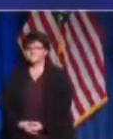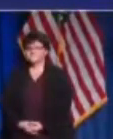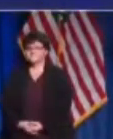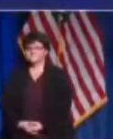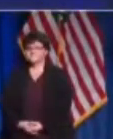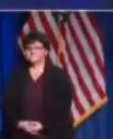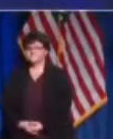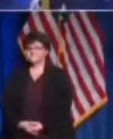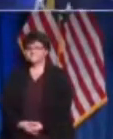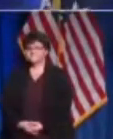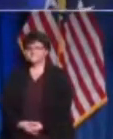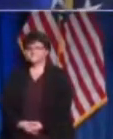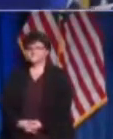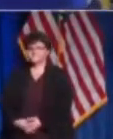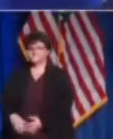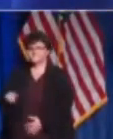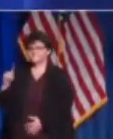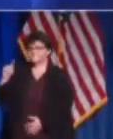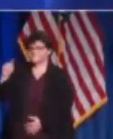I'm first, so I'm working it out.